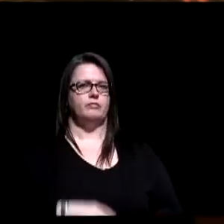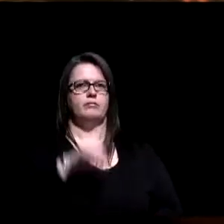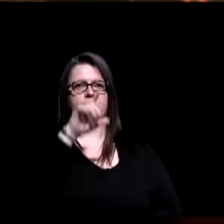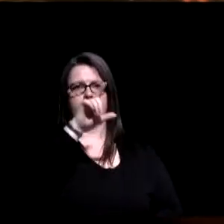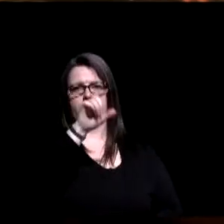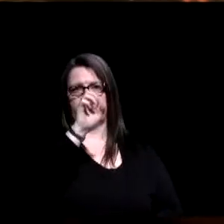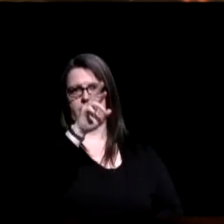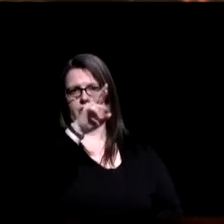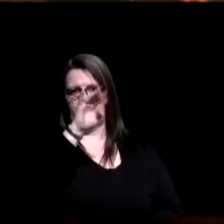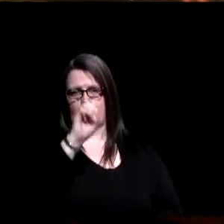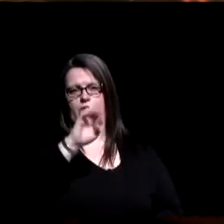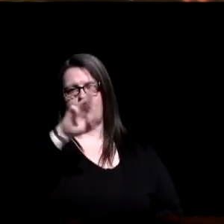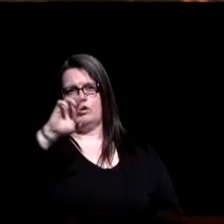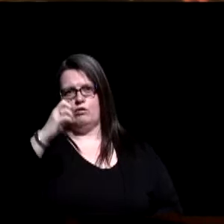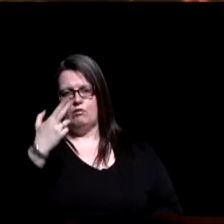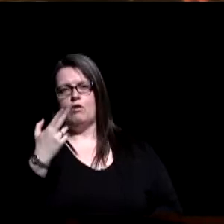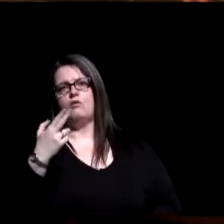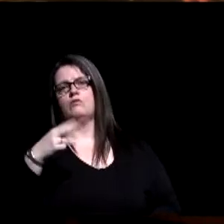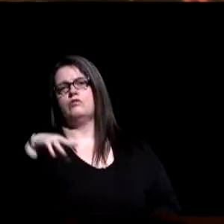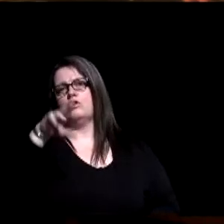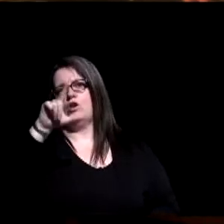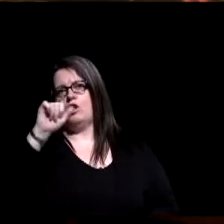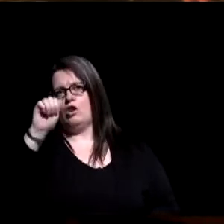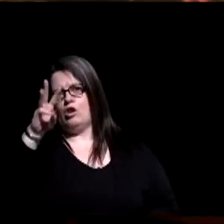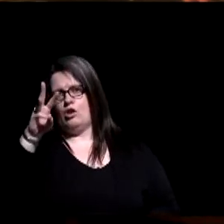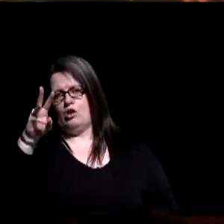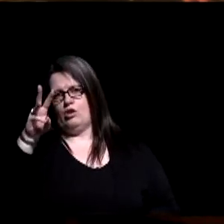Lori Roach Lawrence.